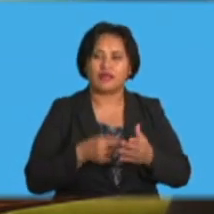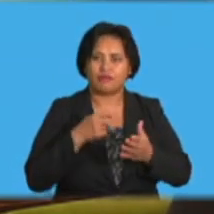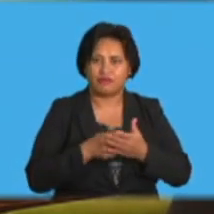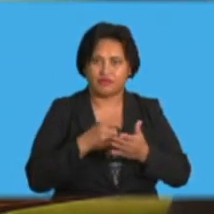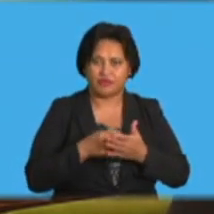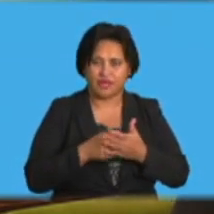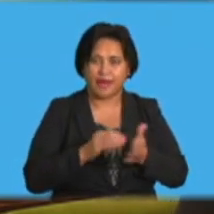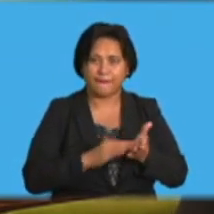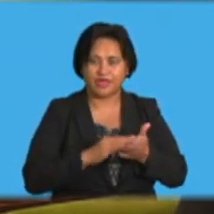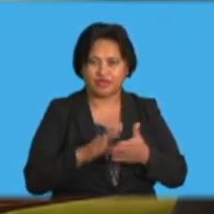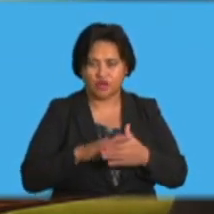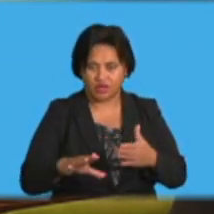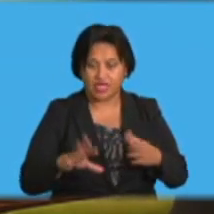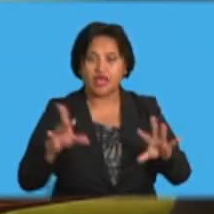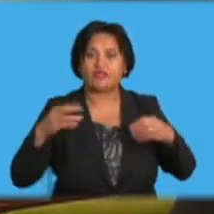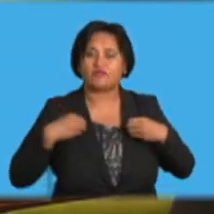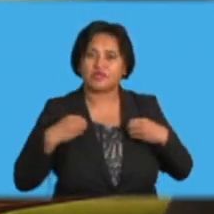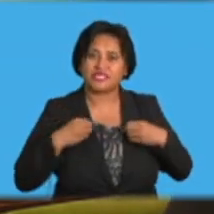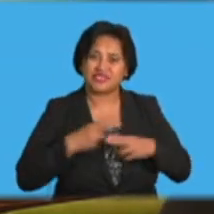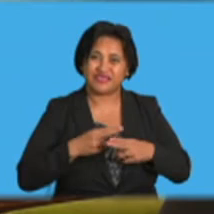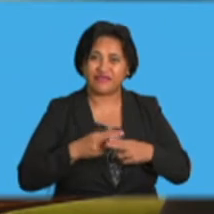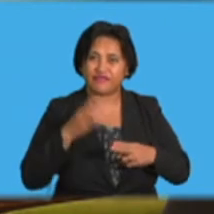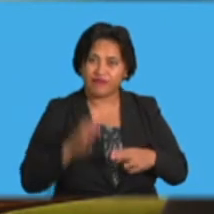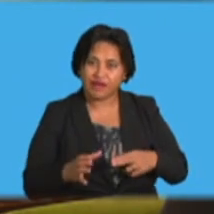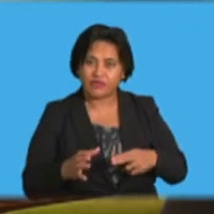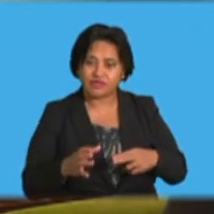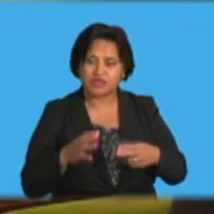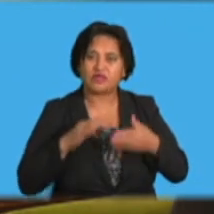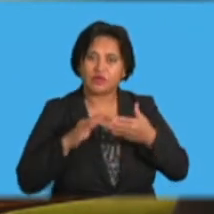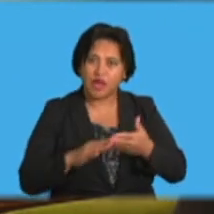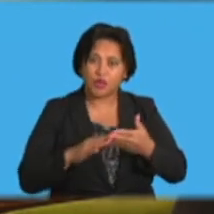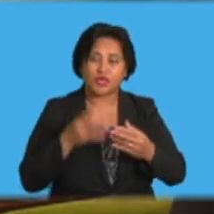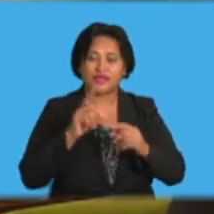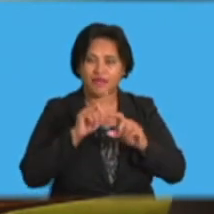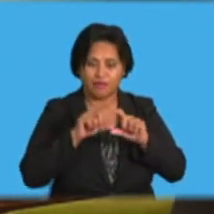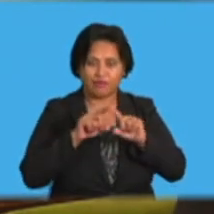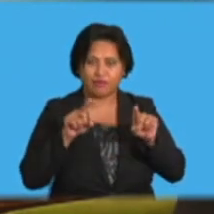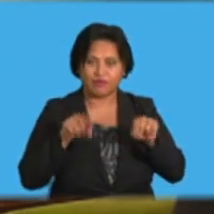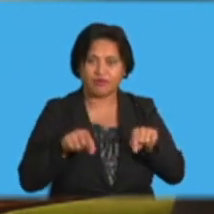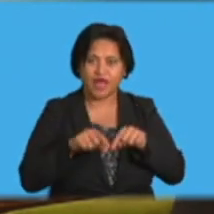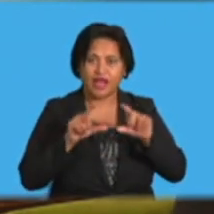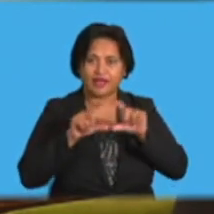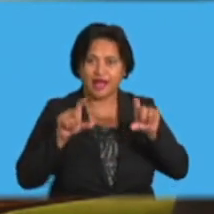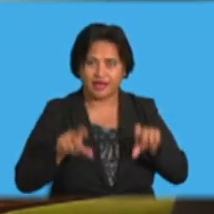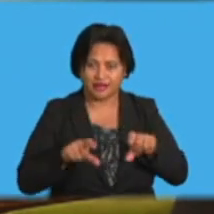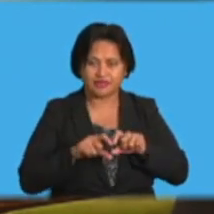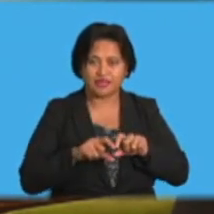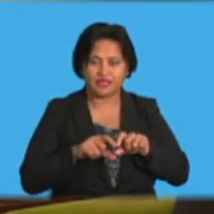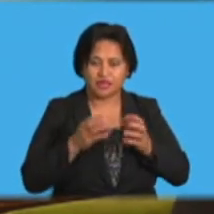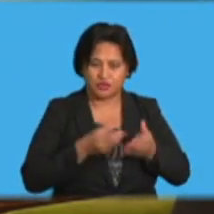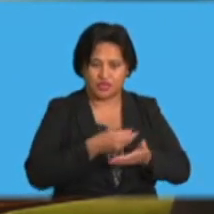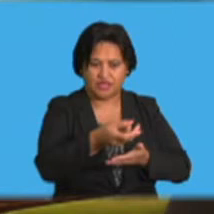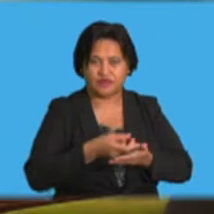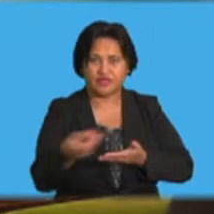601 fully commercial farmers or large-scale commercial farmers were assisted with prepaid cards. It's the first time the Ministry of Agriculture is doing this. We have a number